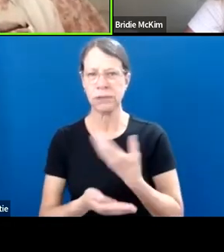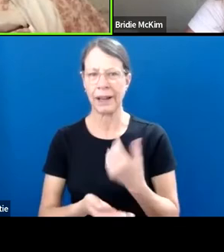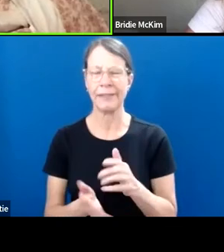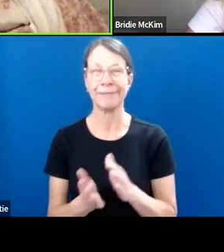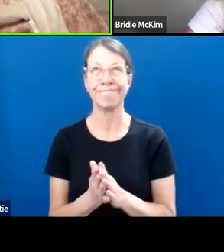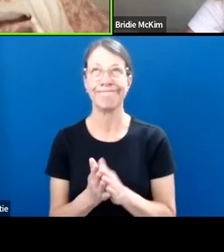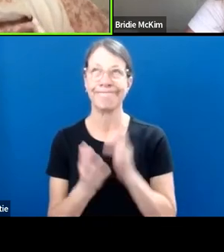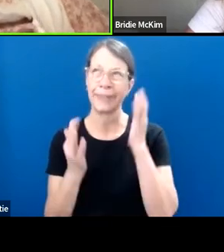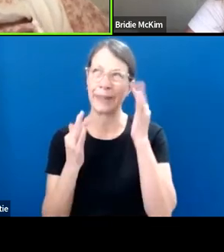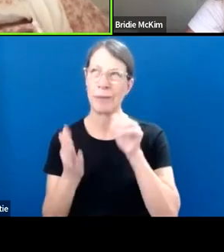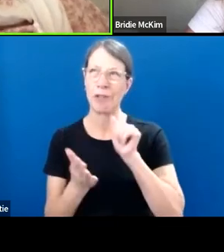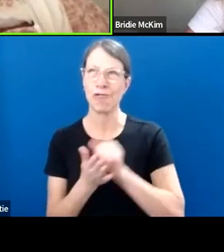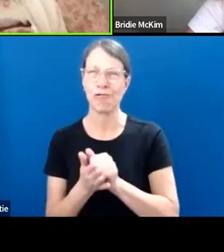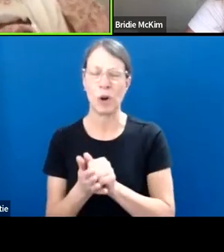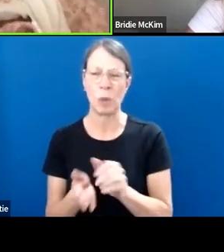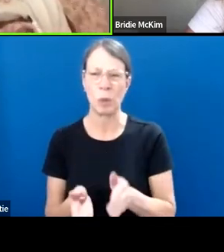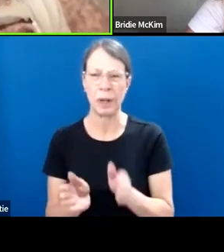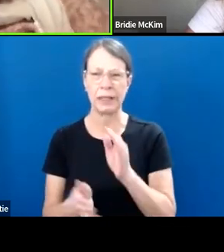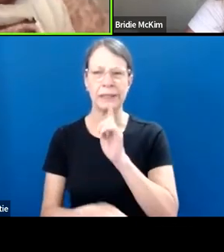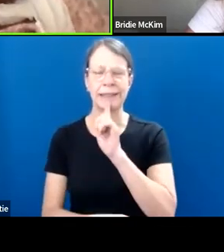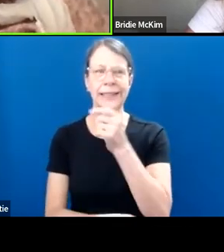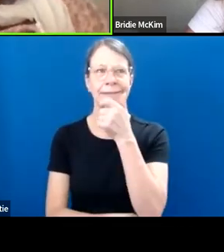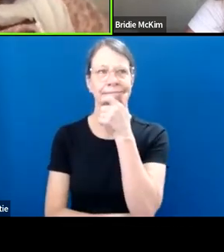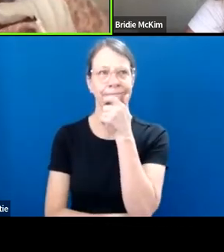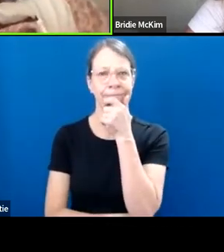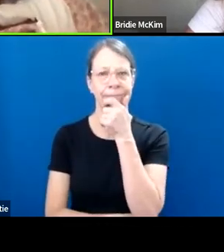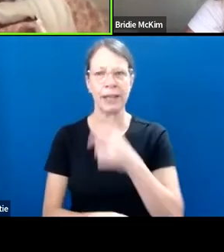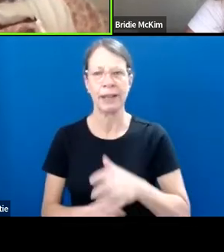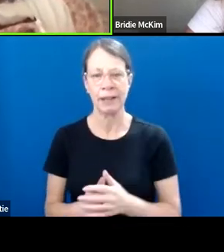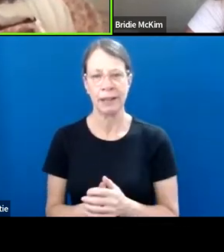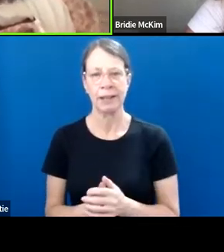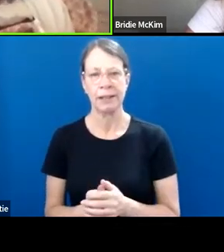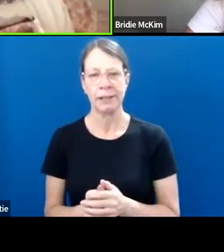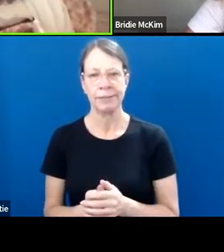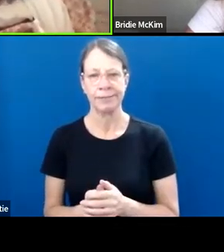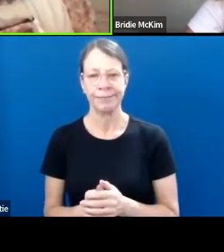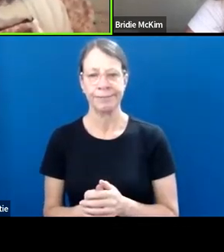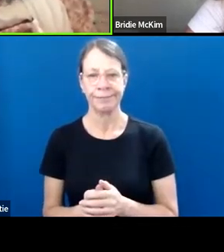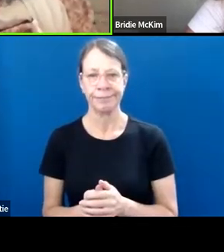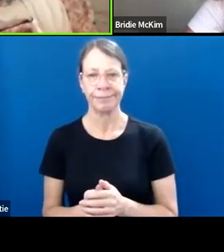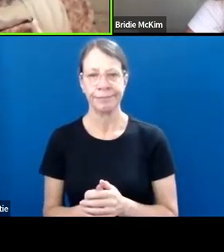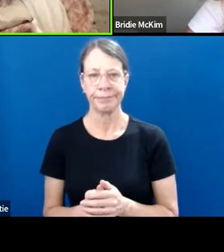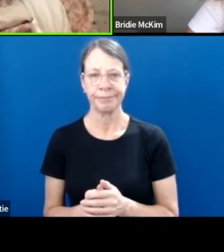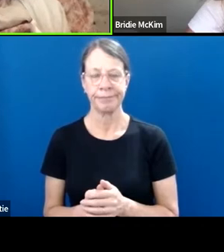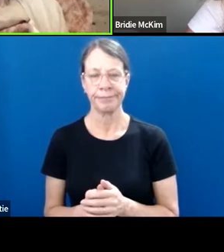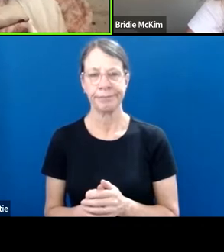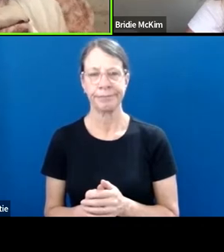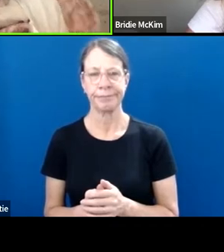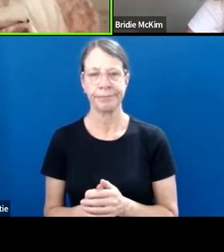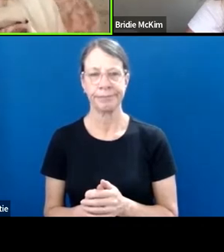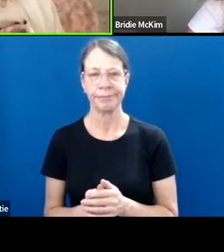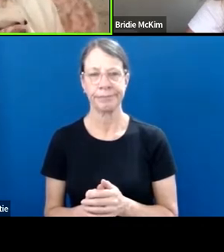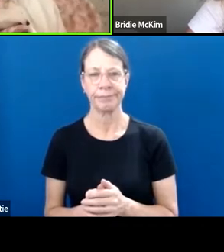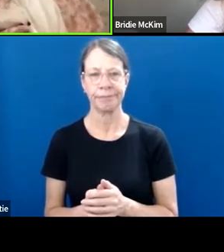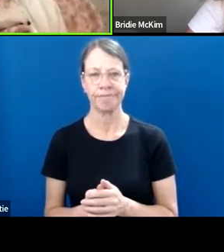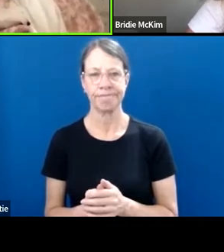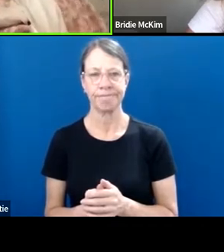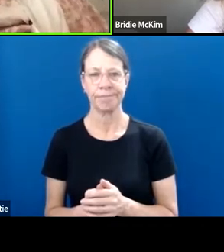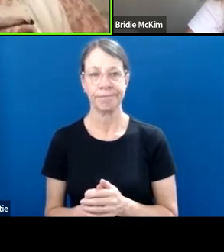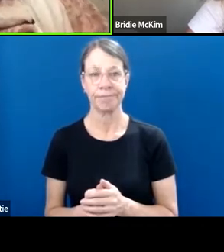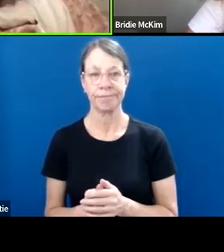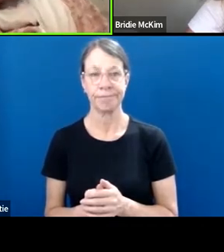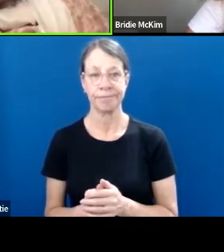this? I think that first, a lot of these discussions, as you